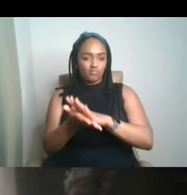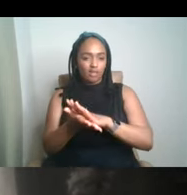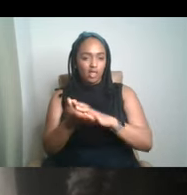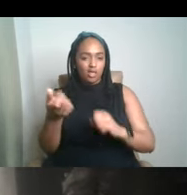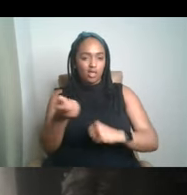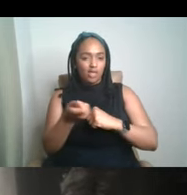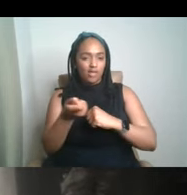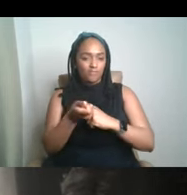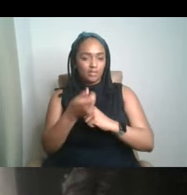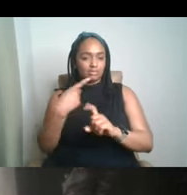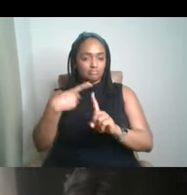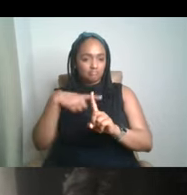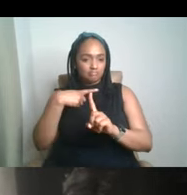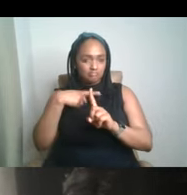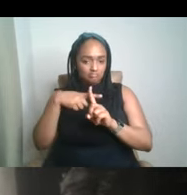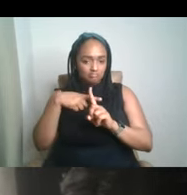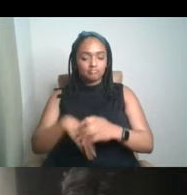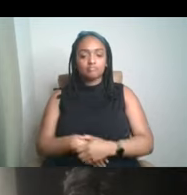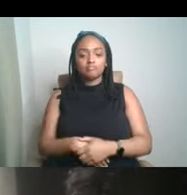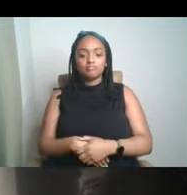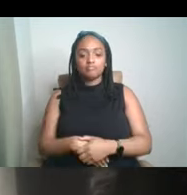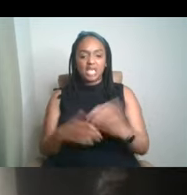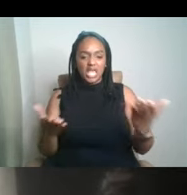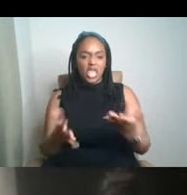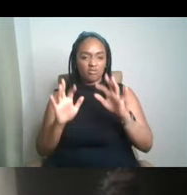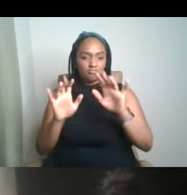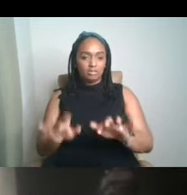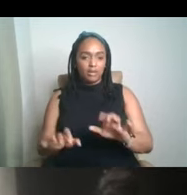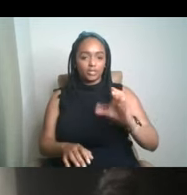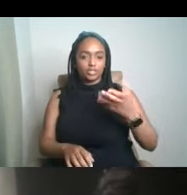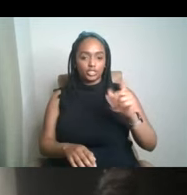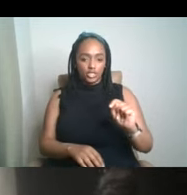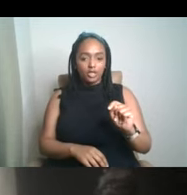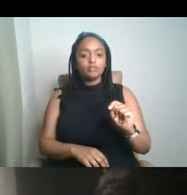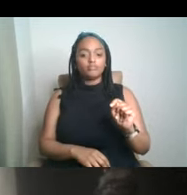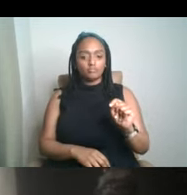in a chat. Yeah, I think that's the best way.